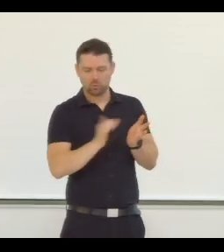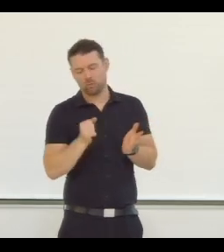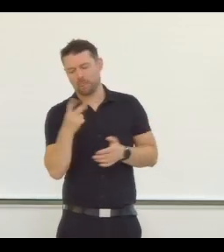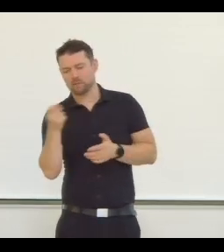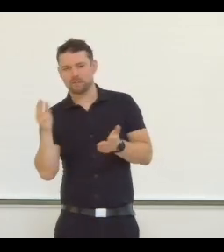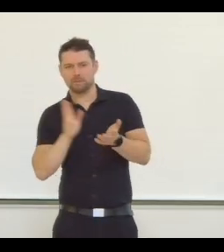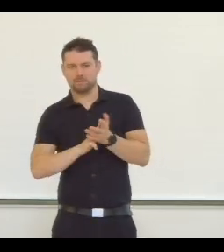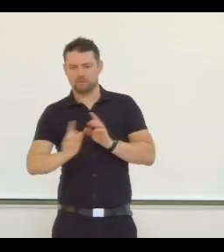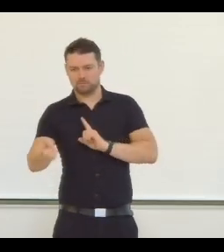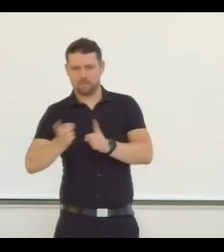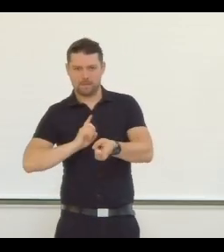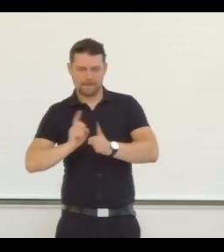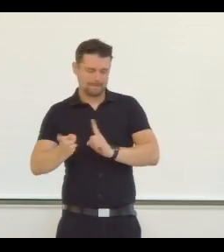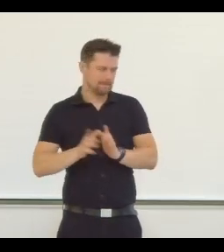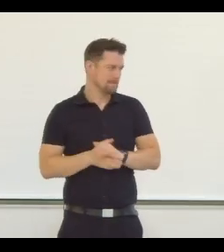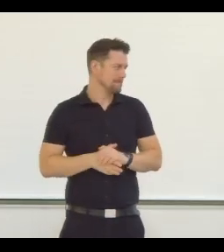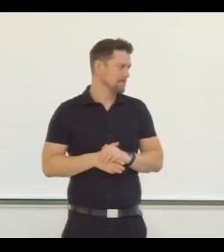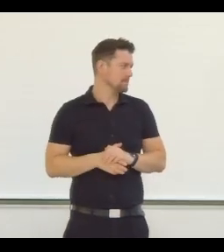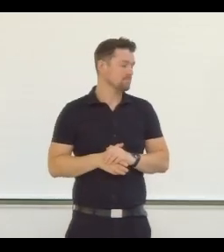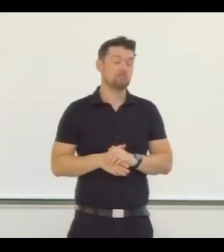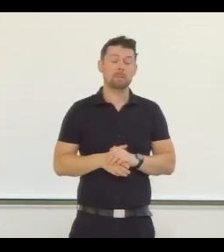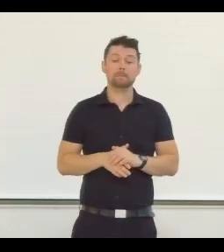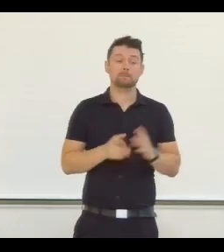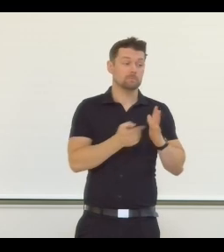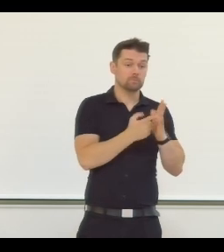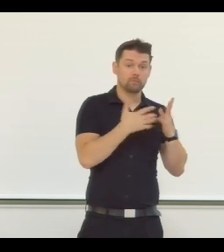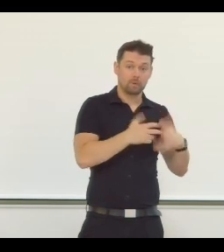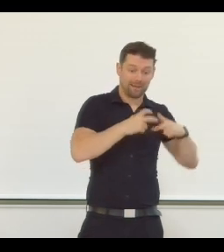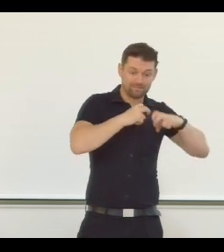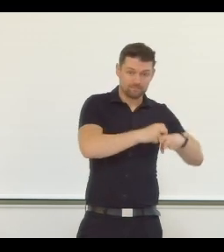And there are other people who have done this kind of study.